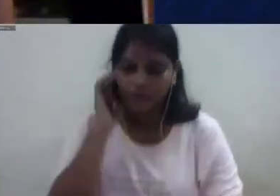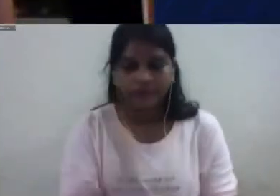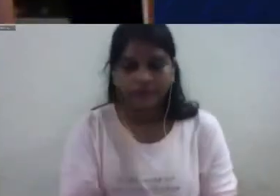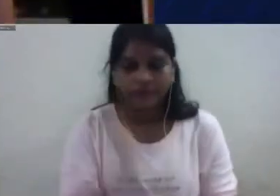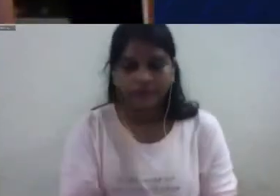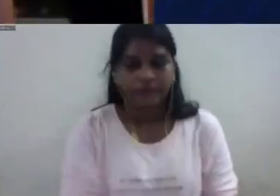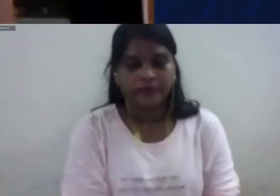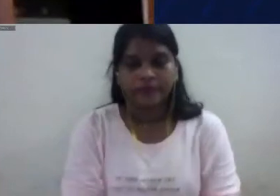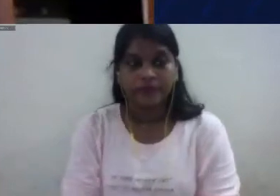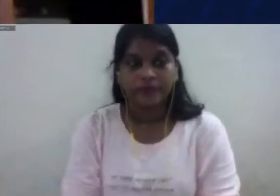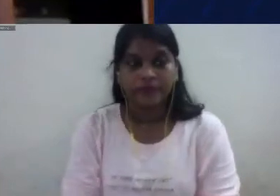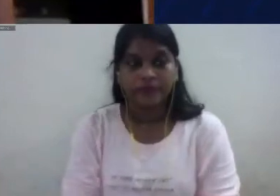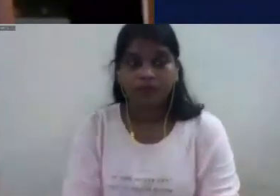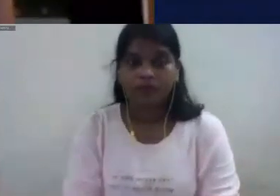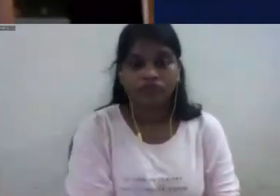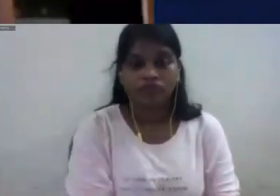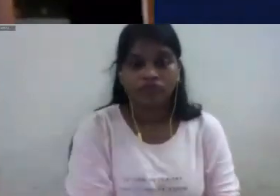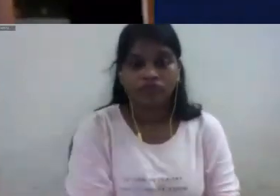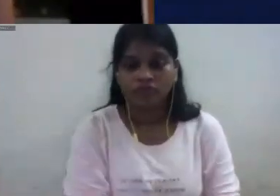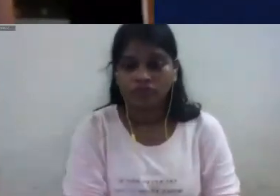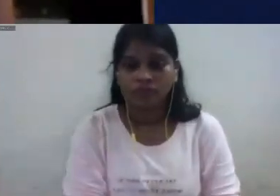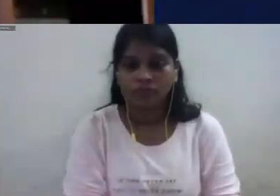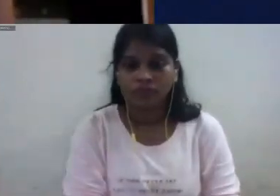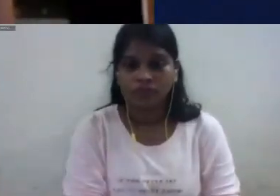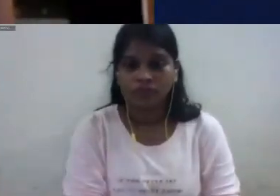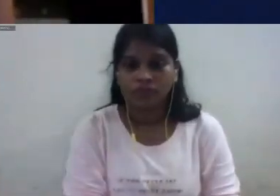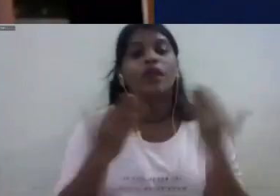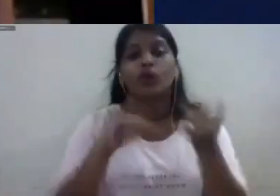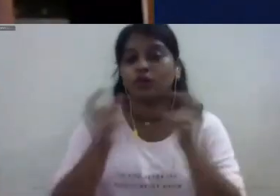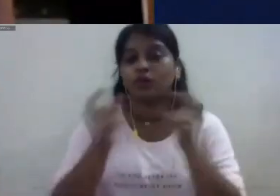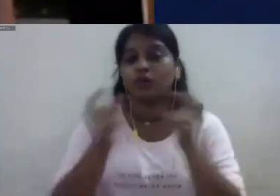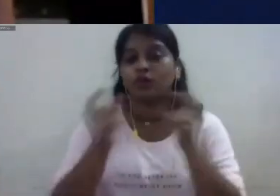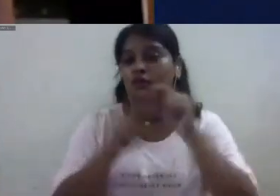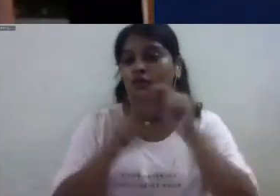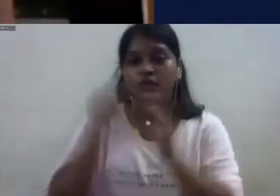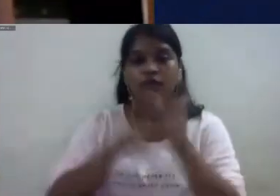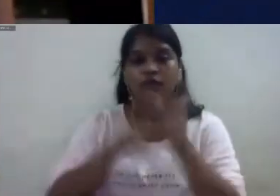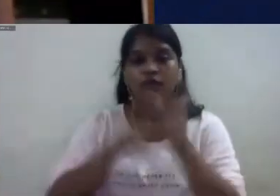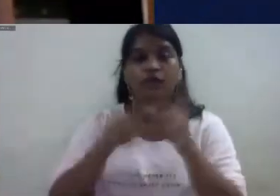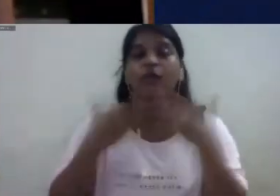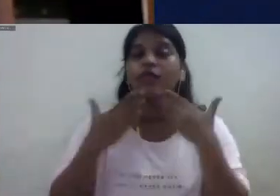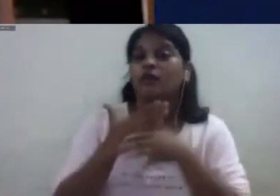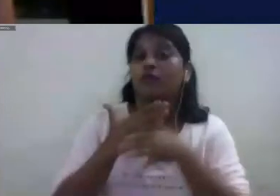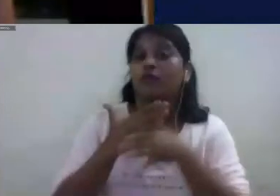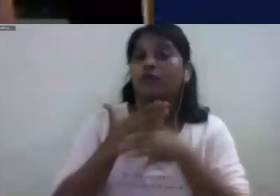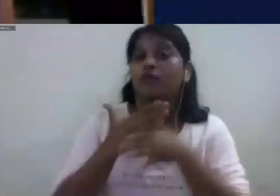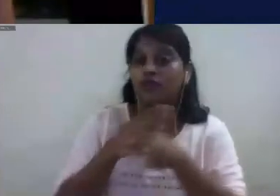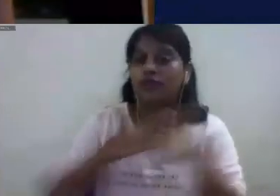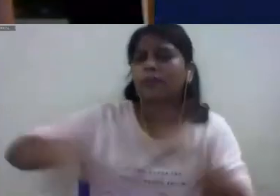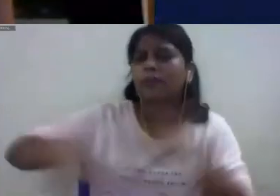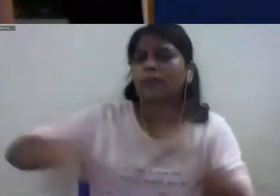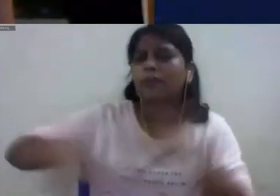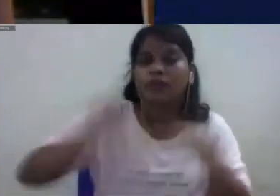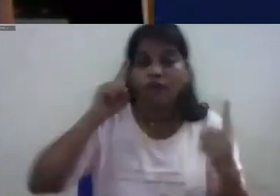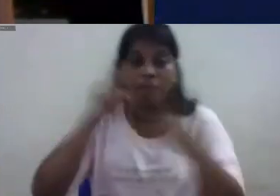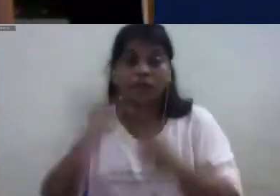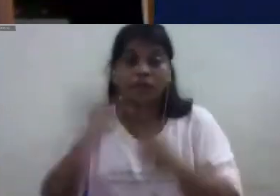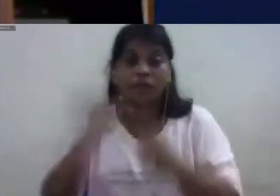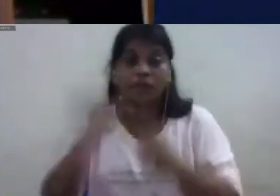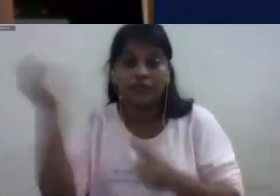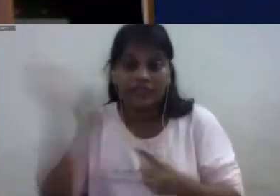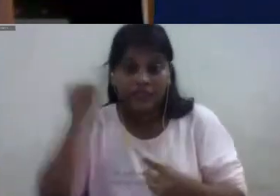All right. Thank you so much, Sudhindra. Thank you for sharing the fundamentals of purpose-driven innovation that